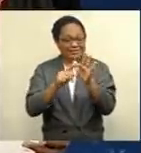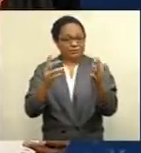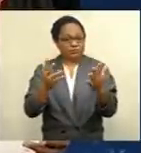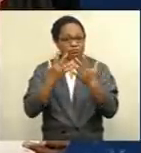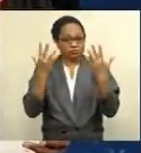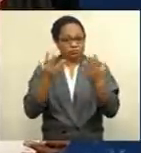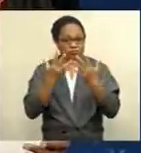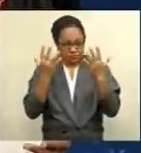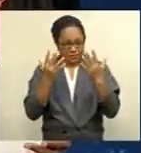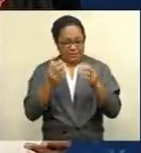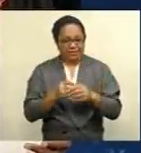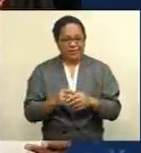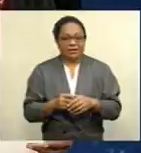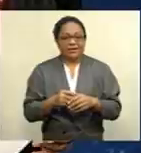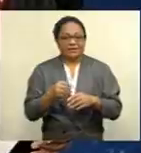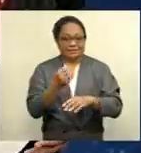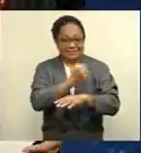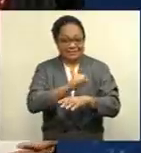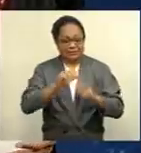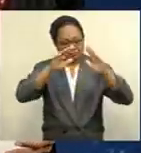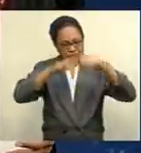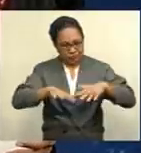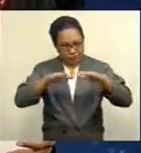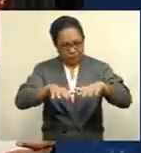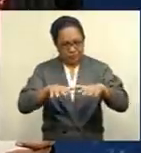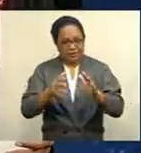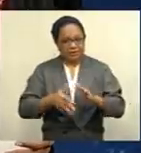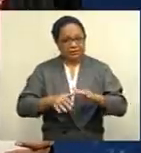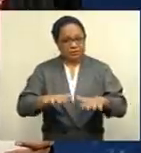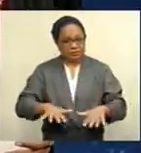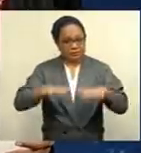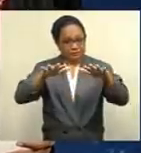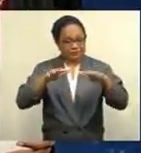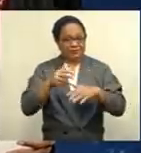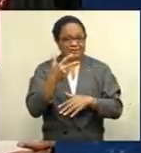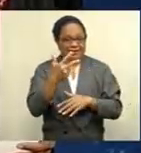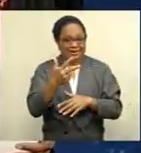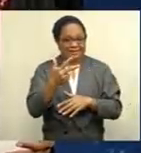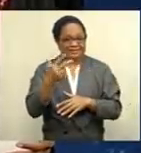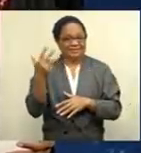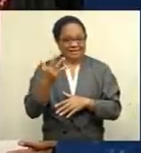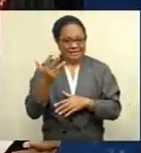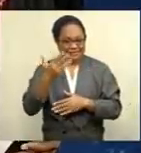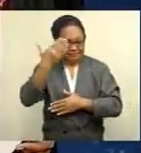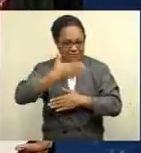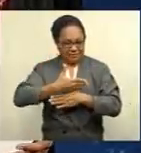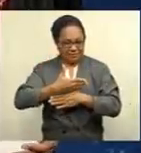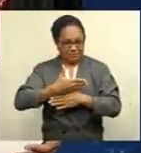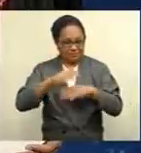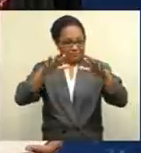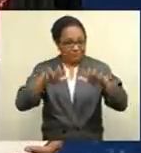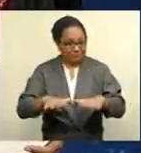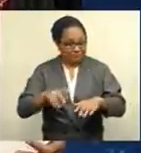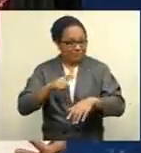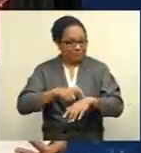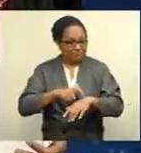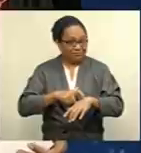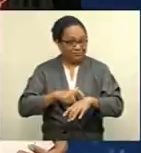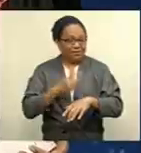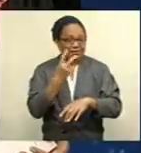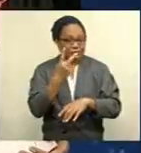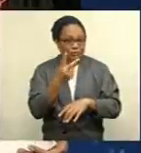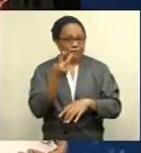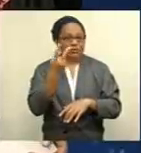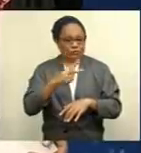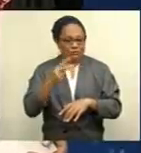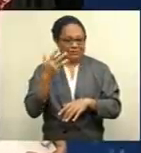15 knots and moderate seas. Turning to tides, high tide will be at 8:19 tonight and the next low tide will be at